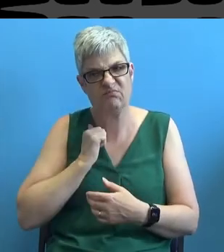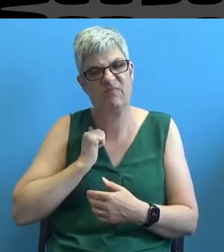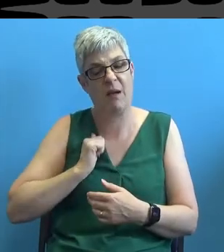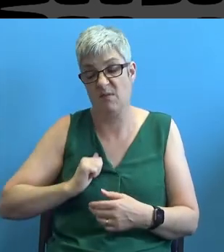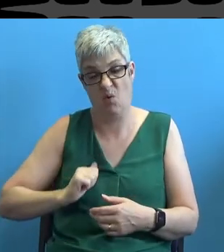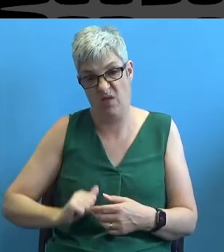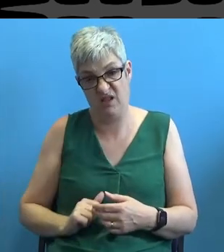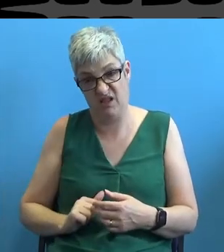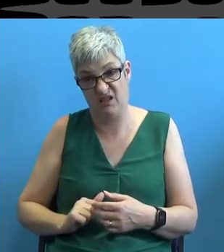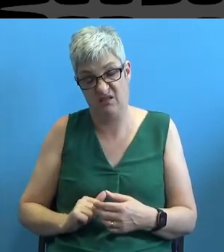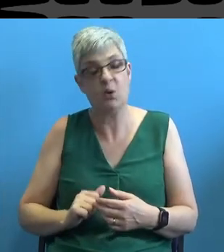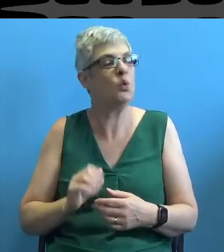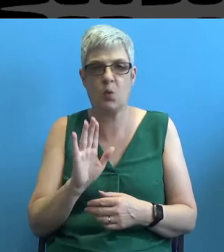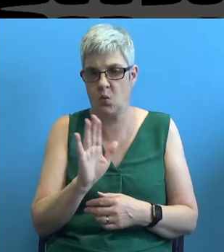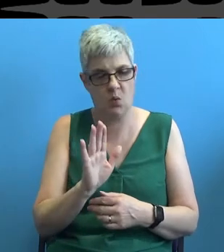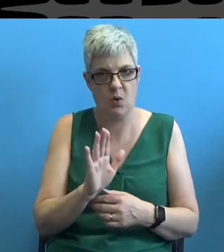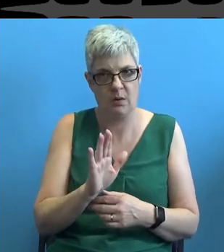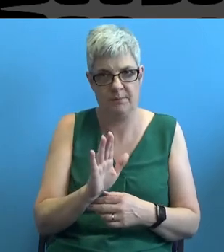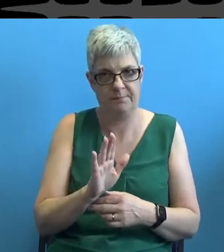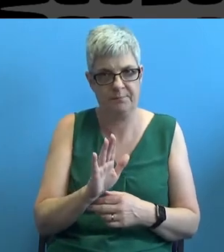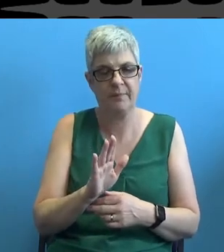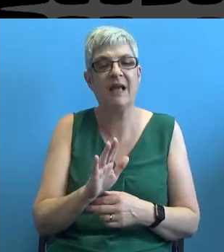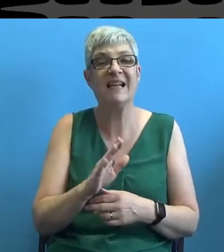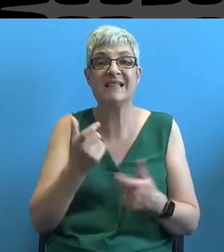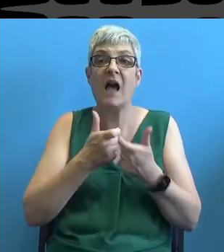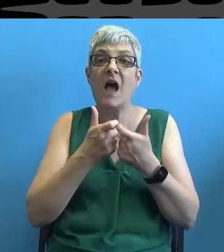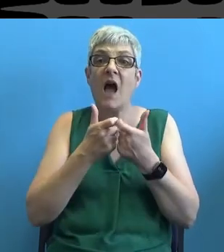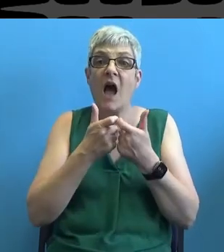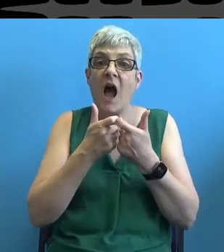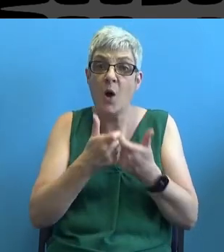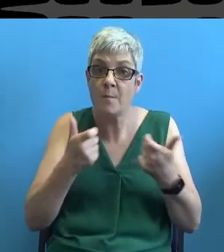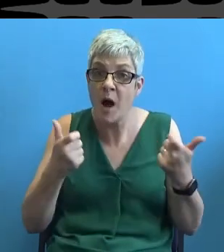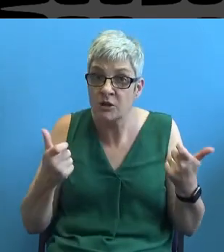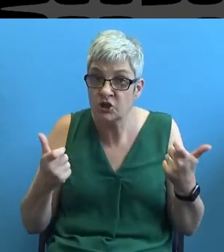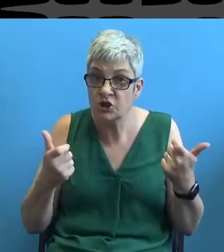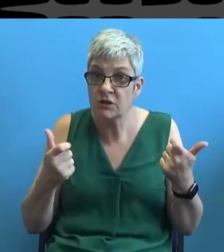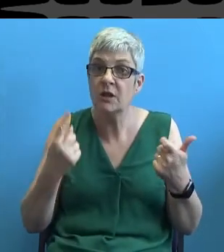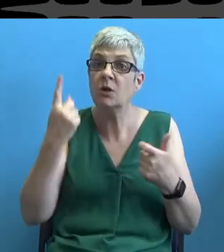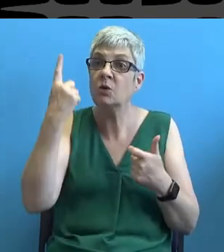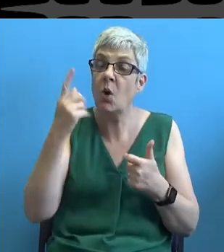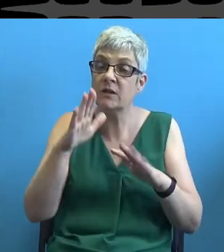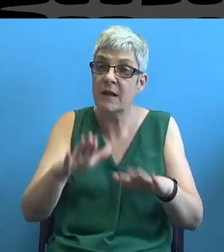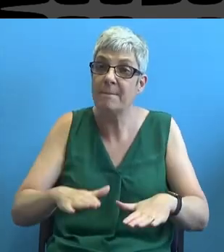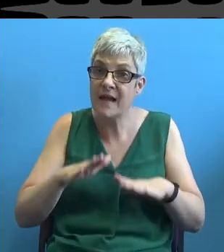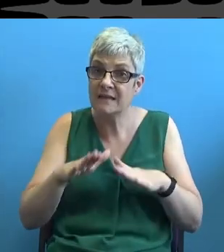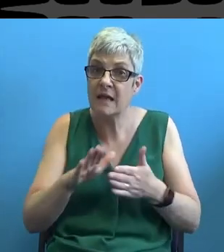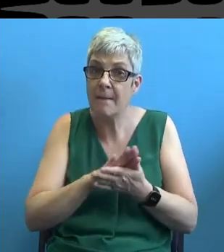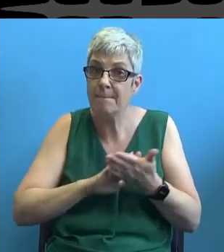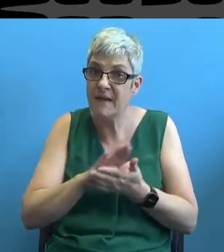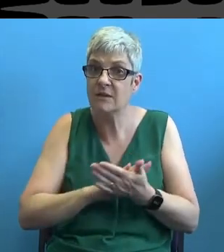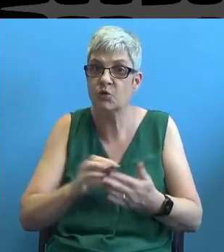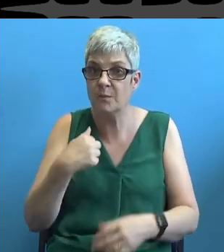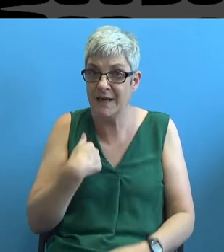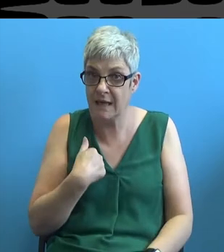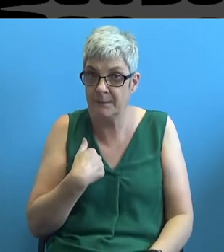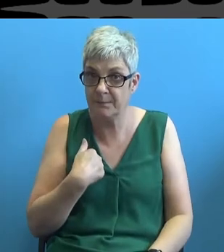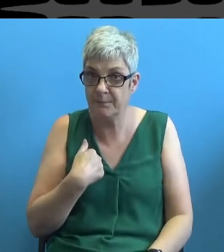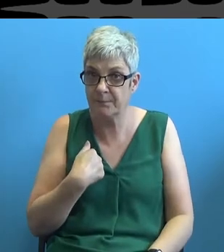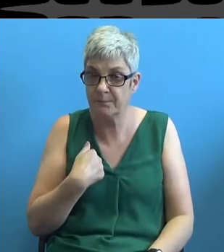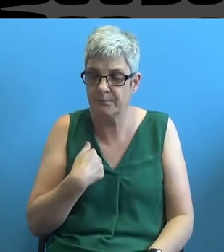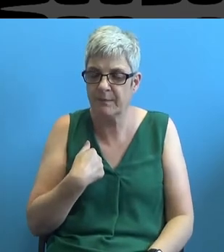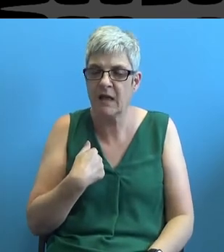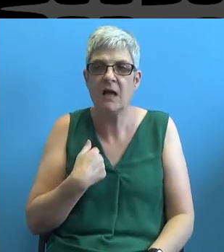The issue is, how much does the mercy of God mean to me? The issue is not, does this suit